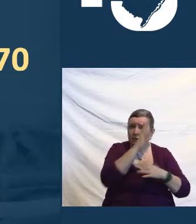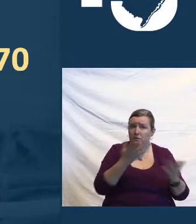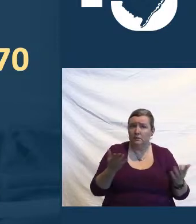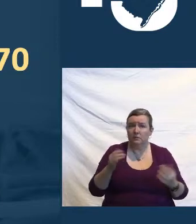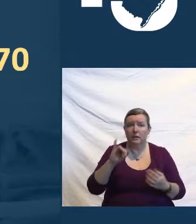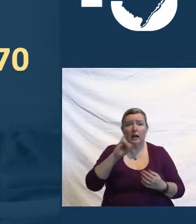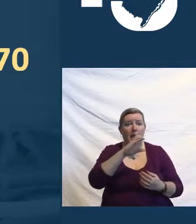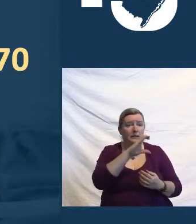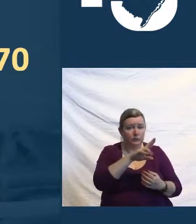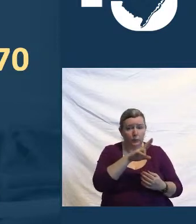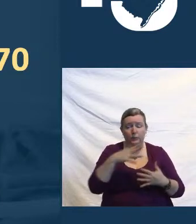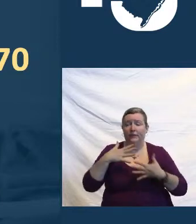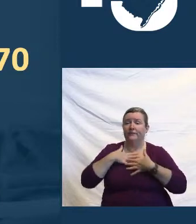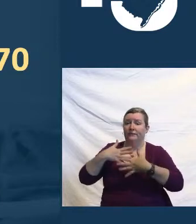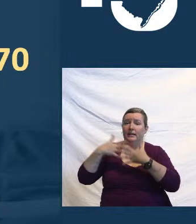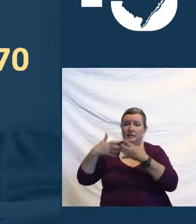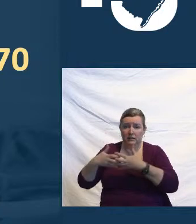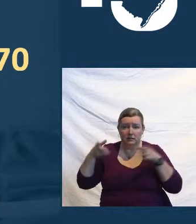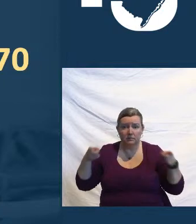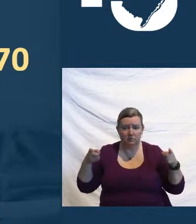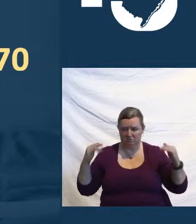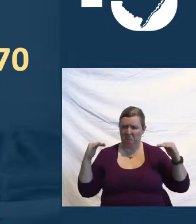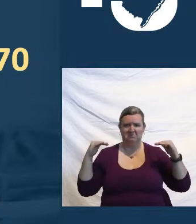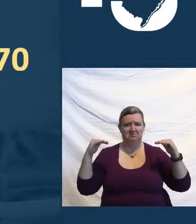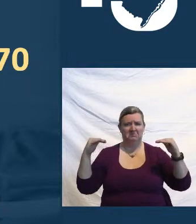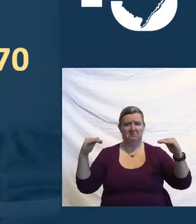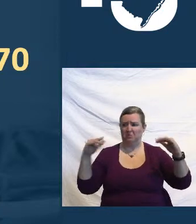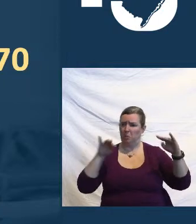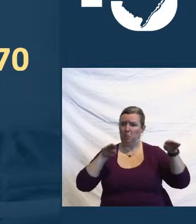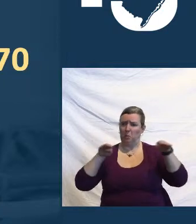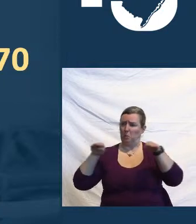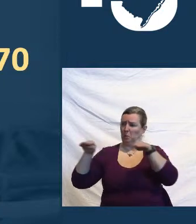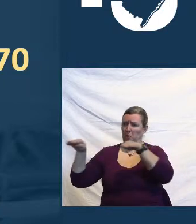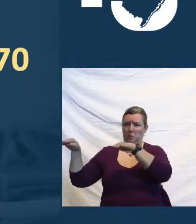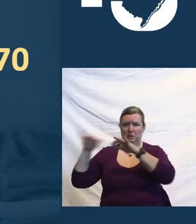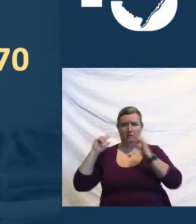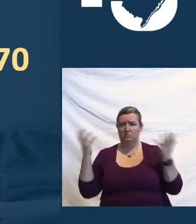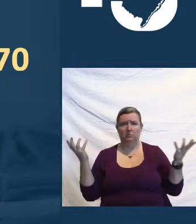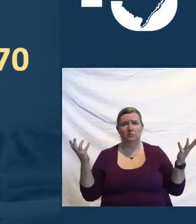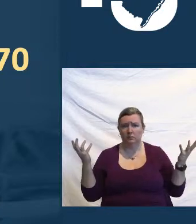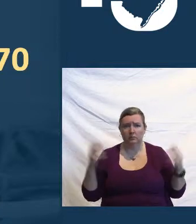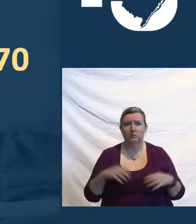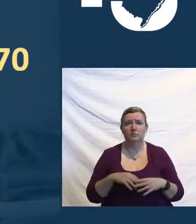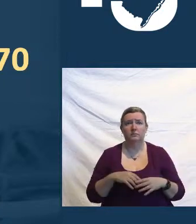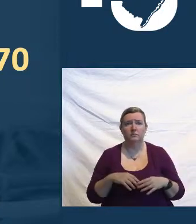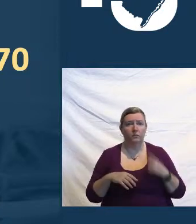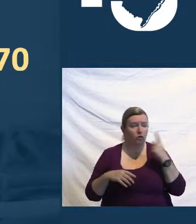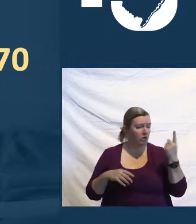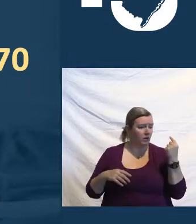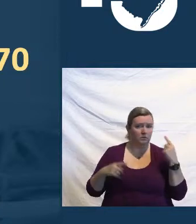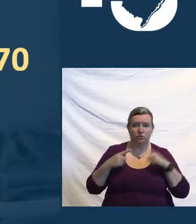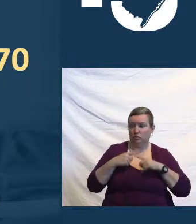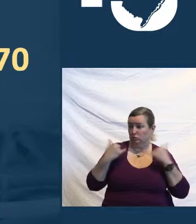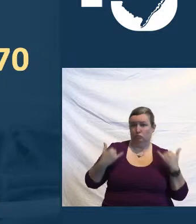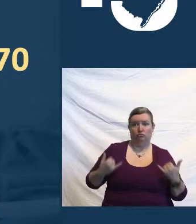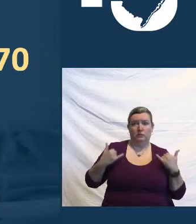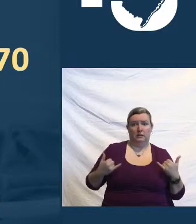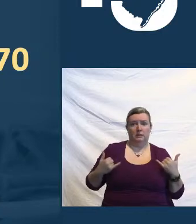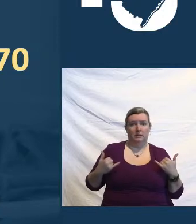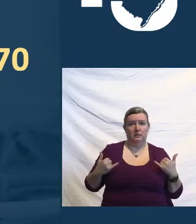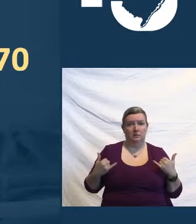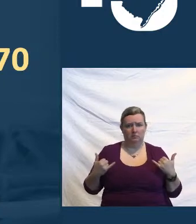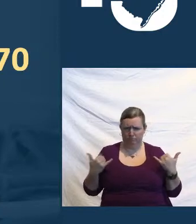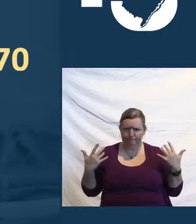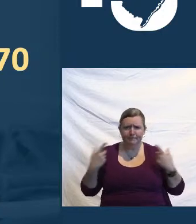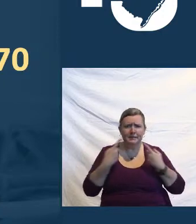has remained stable. When compared to where we were a year ago, you can see the difference that vaccinations have made. If you remember,